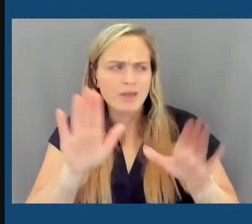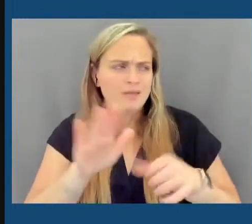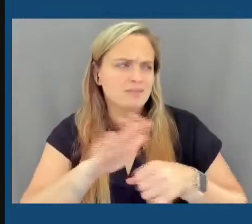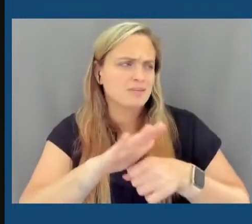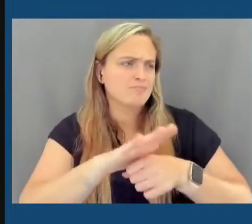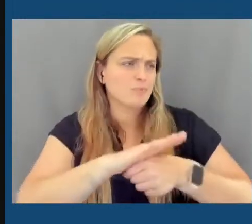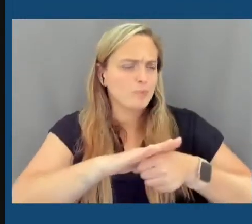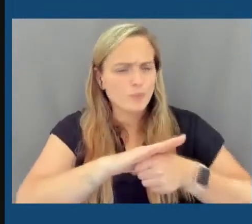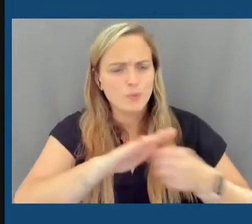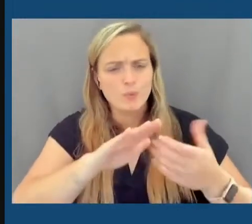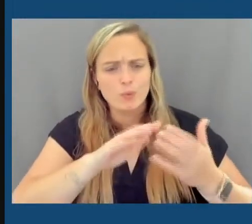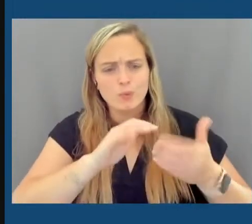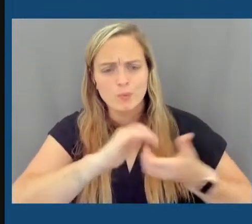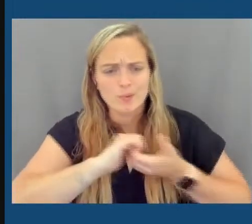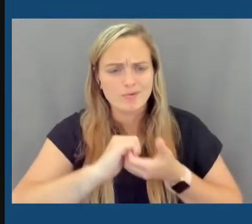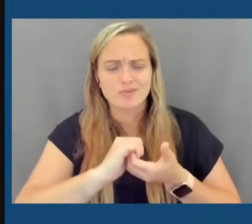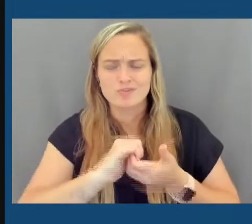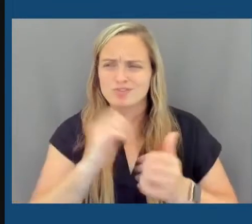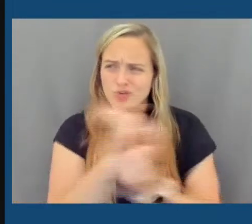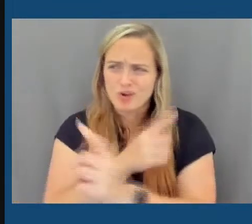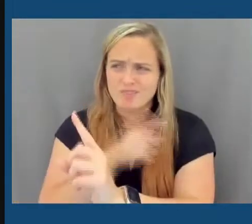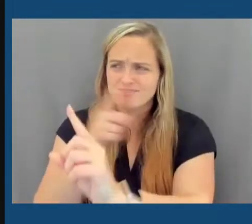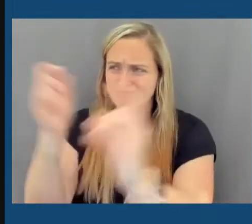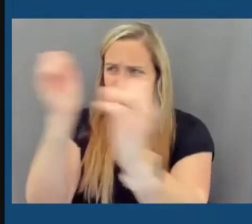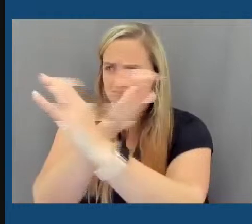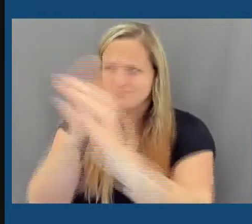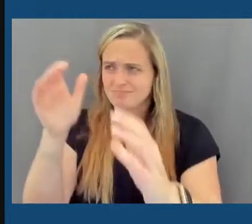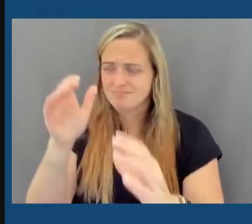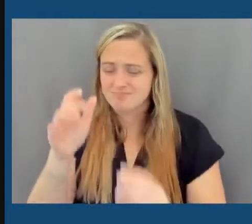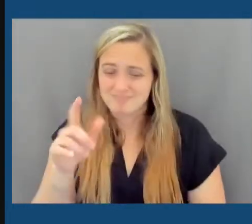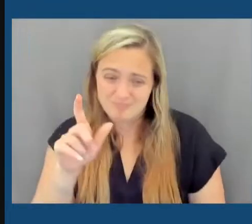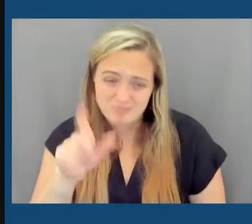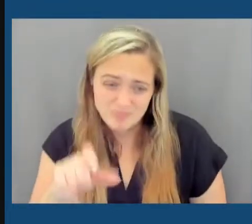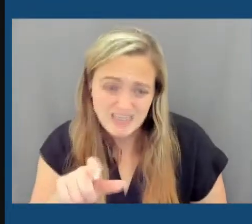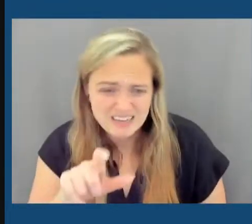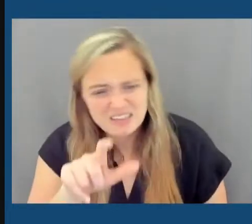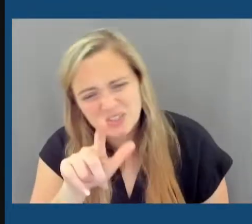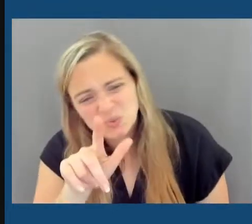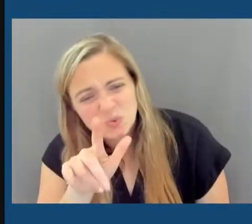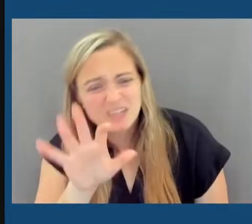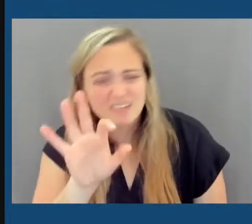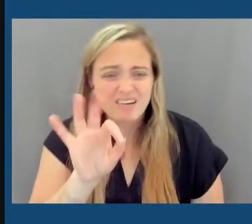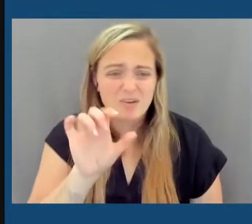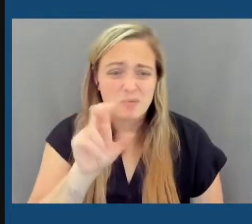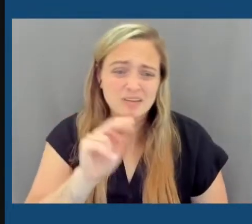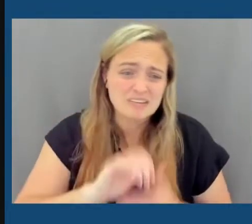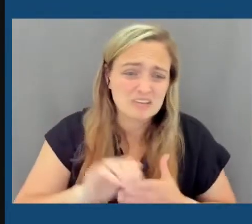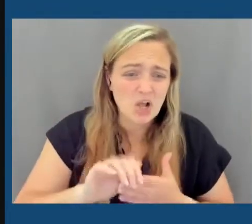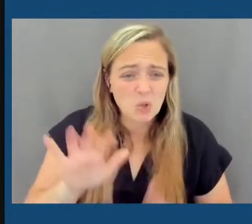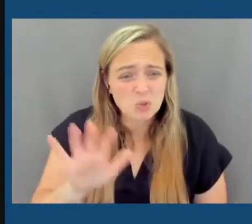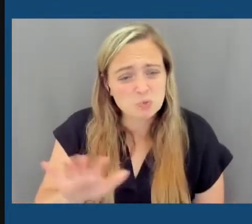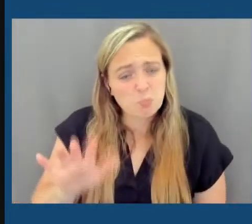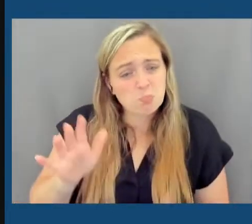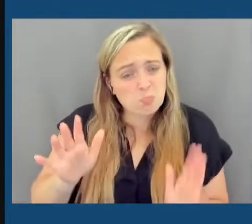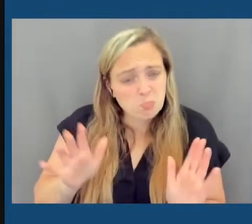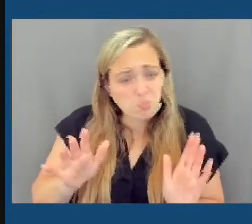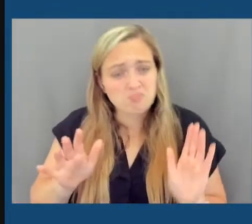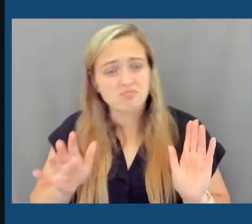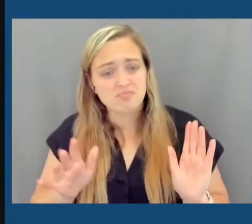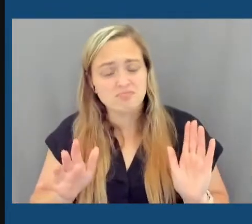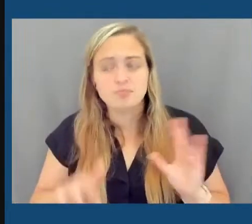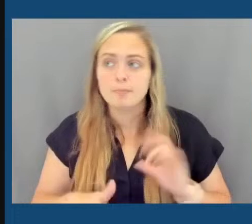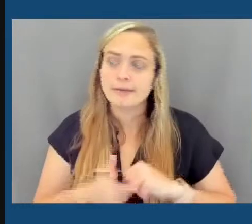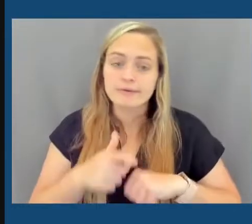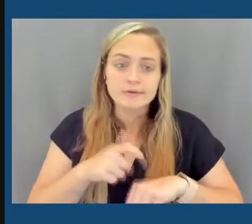had a great vision, we just needed $29 million or so. But I knew, because every time I had